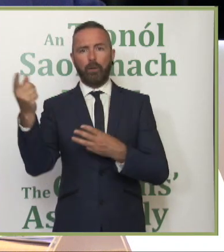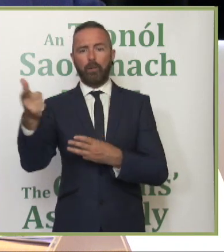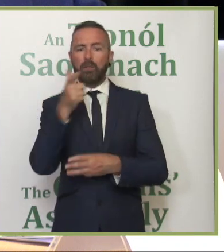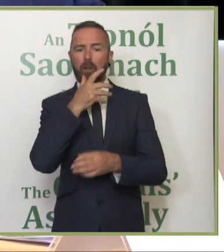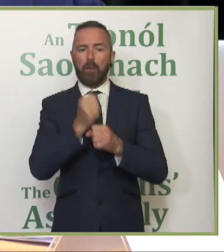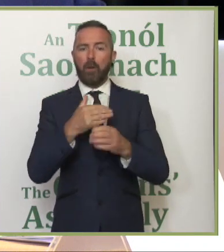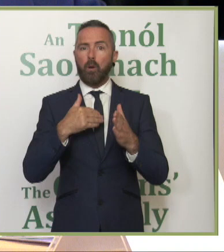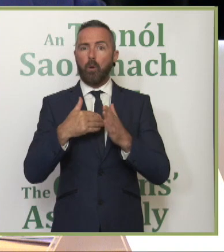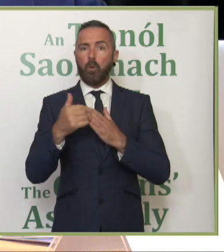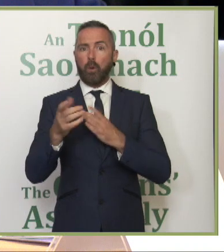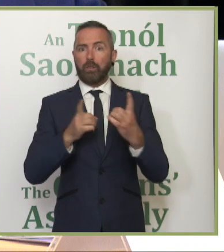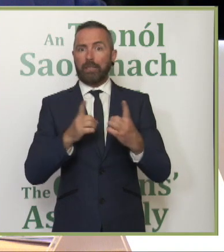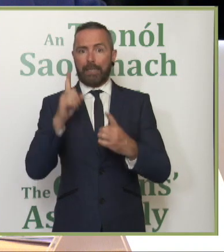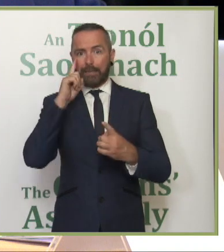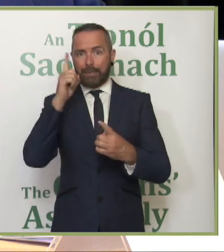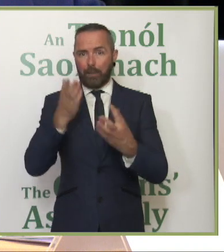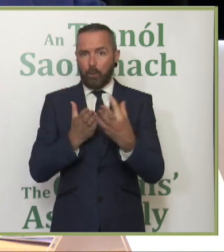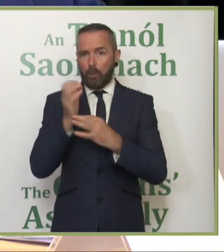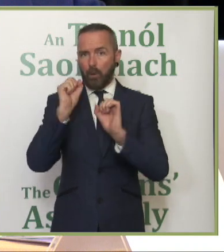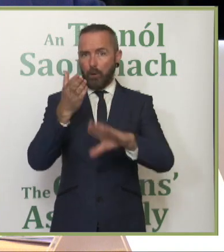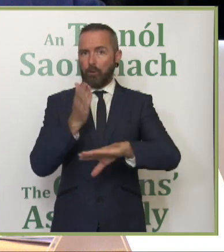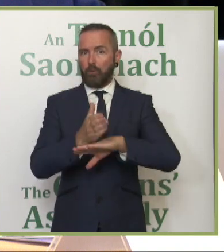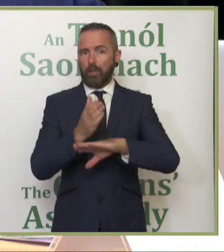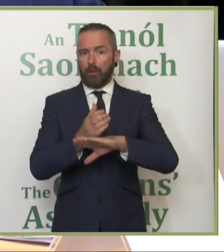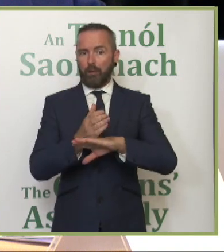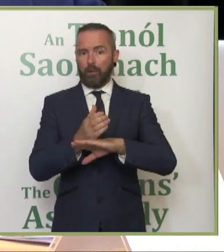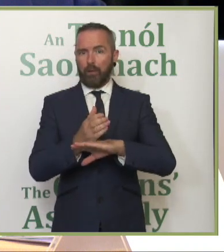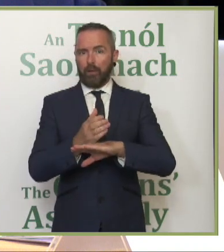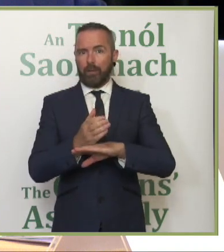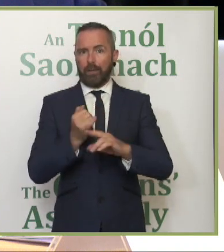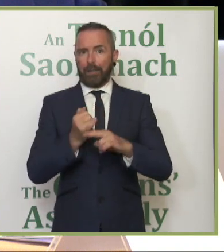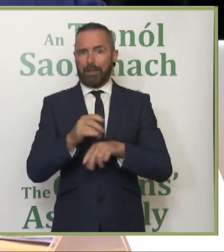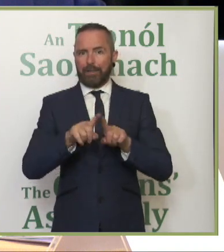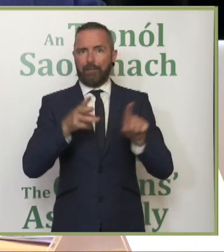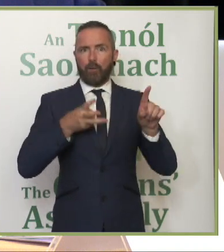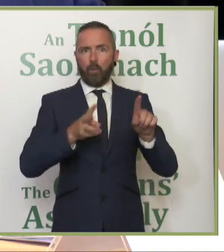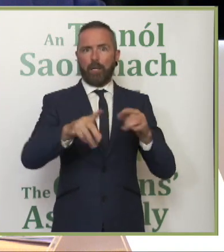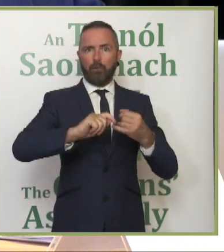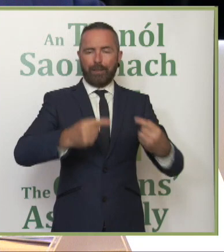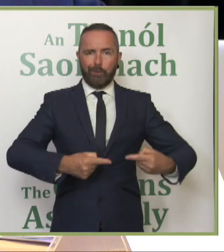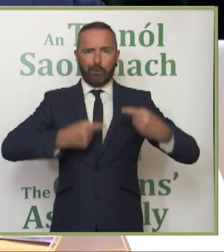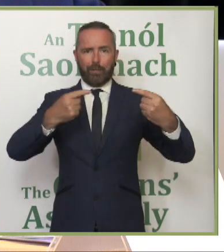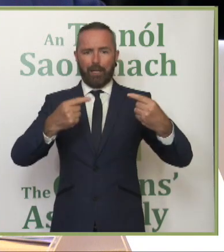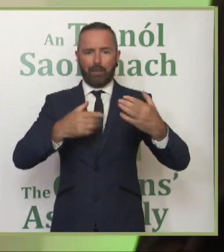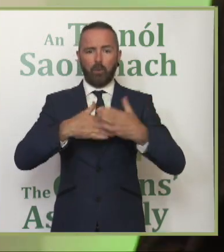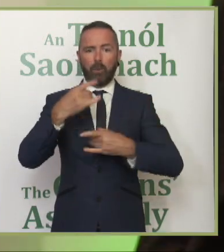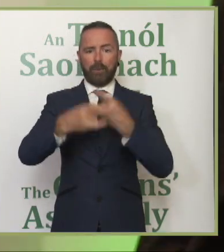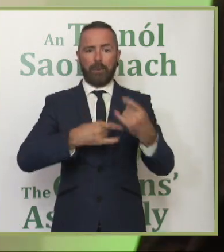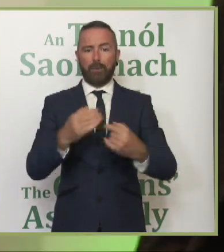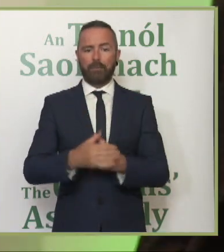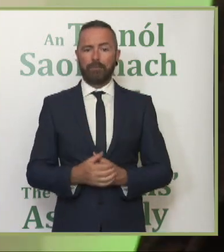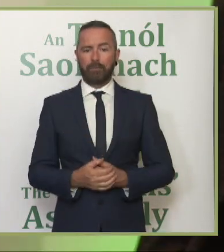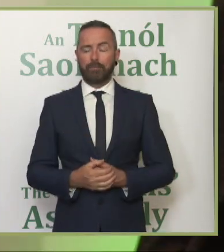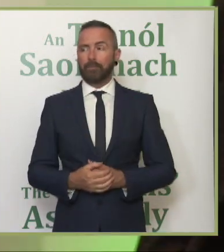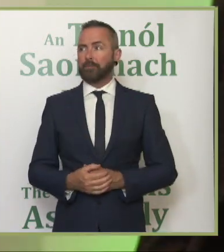been doing through her career, just in terms of a very innovative way of looking at a very challenging issue. So thanks, Anne. You can see it was well